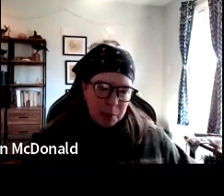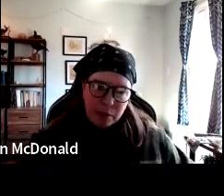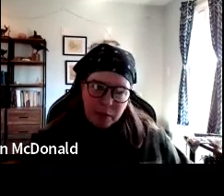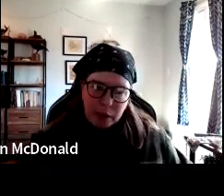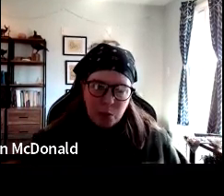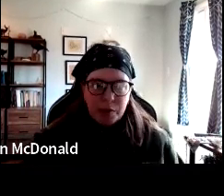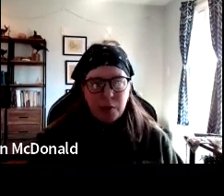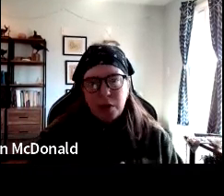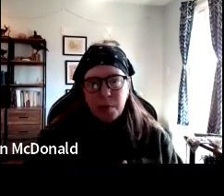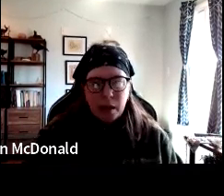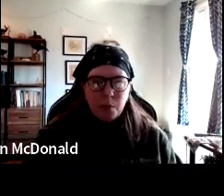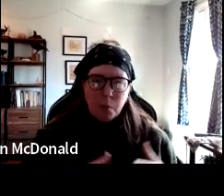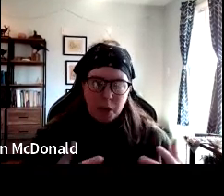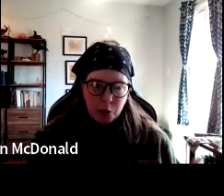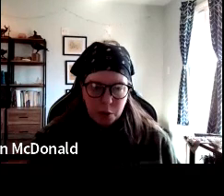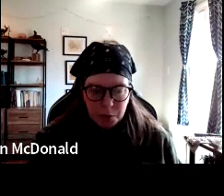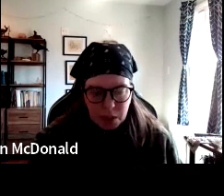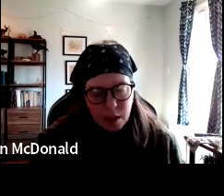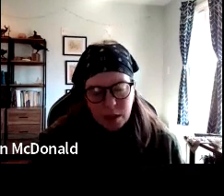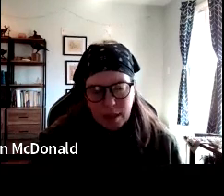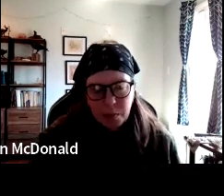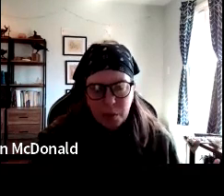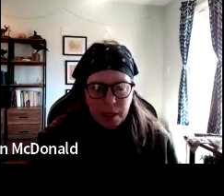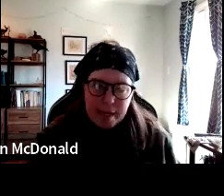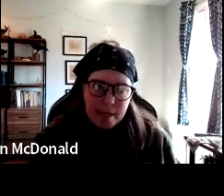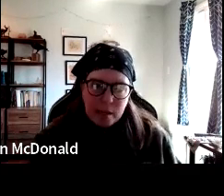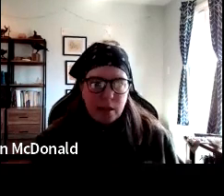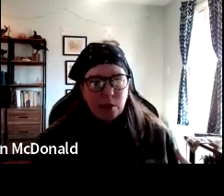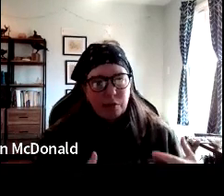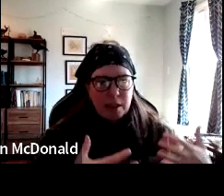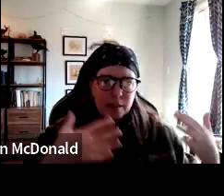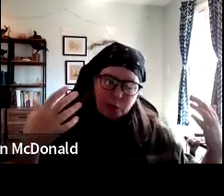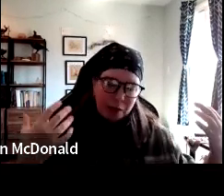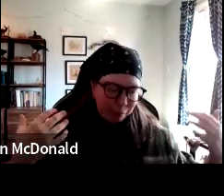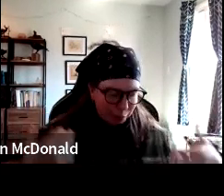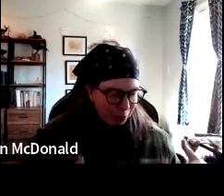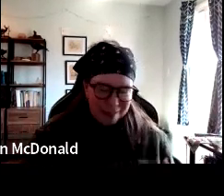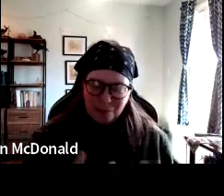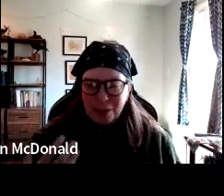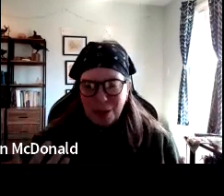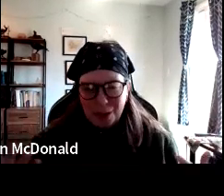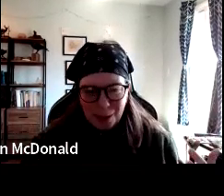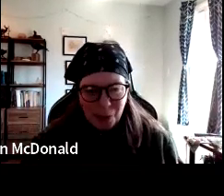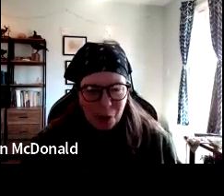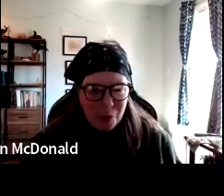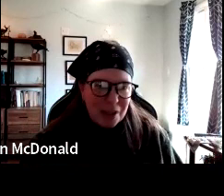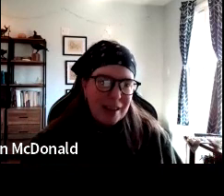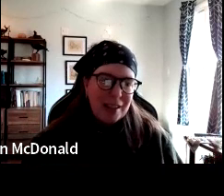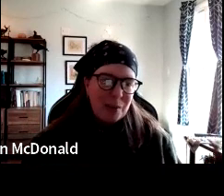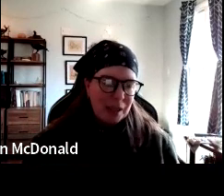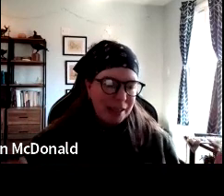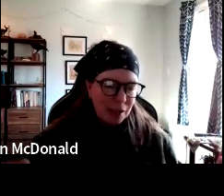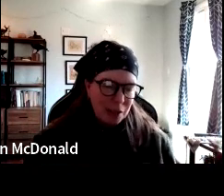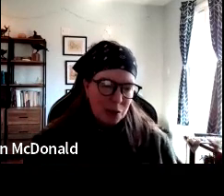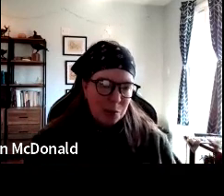different types of fungus. We've learned about mushrooms, the type that we eat that are friends for our food and for our homes, the